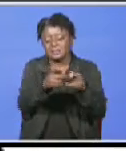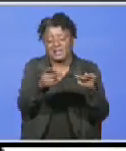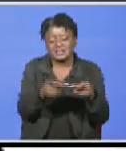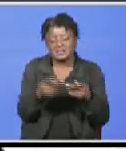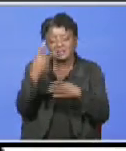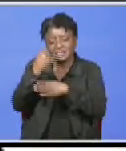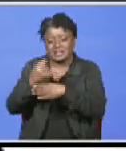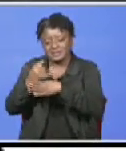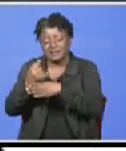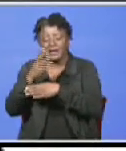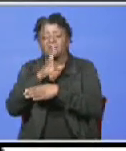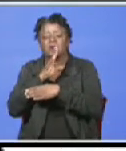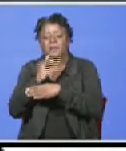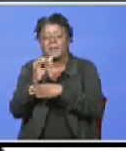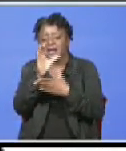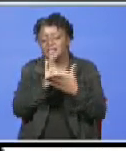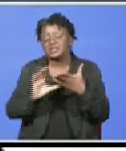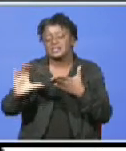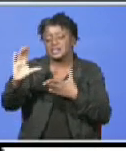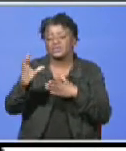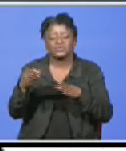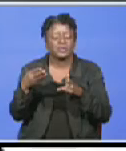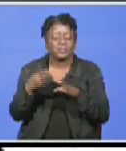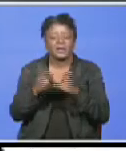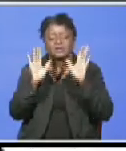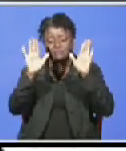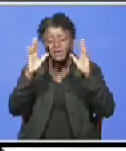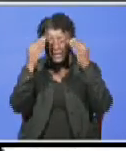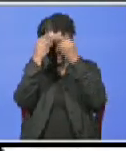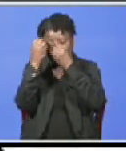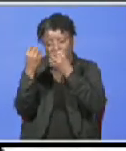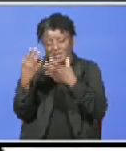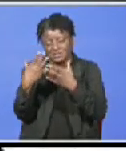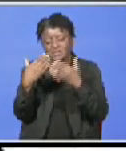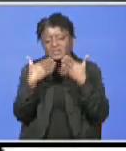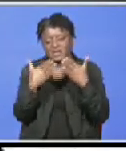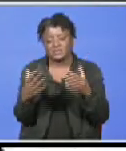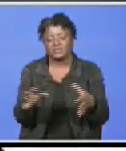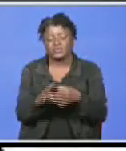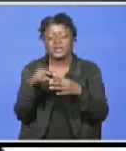Great information, Mr. Campbell. Thanks so much for joining us on the National Report. Thank you so much.